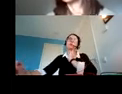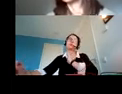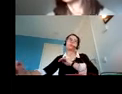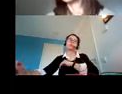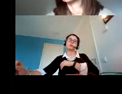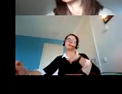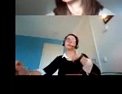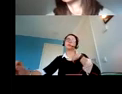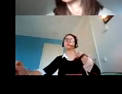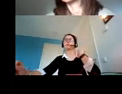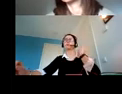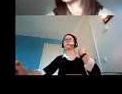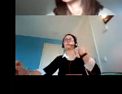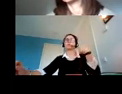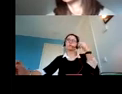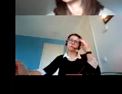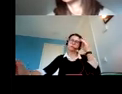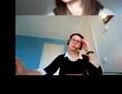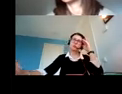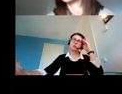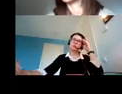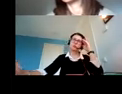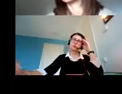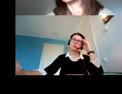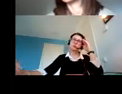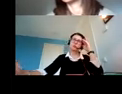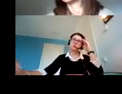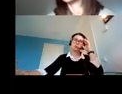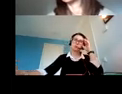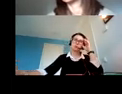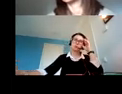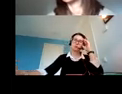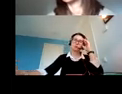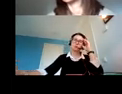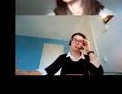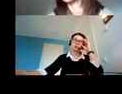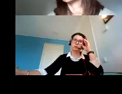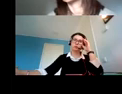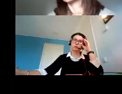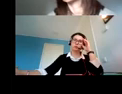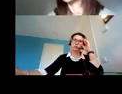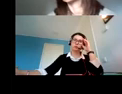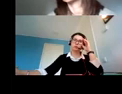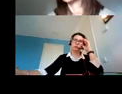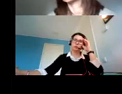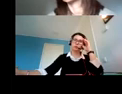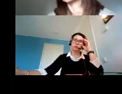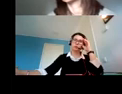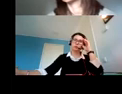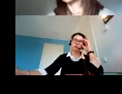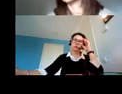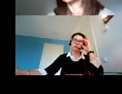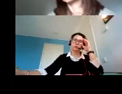and transparency, thus state business nexus that perfectly recalls what is contained in